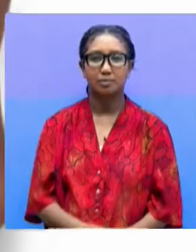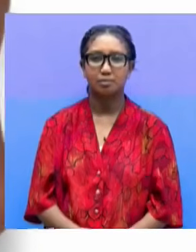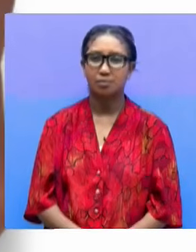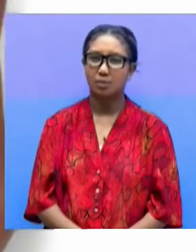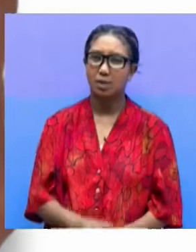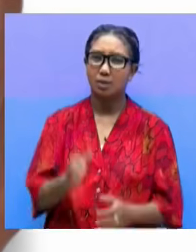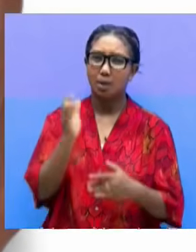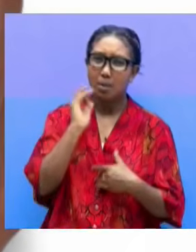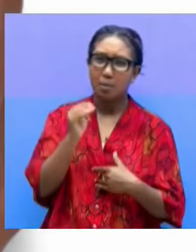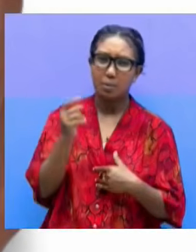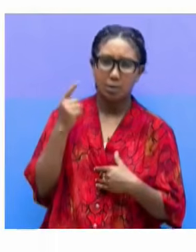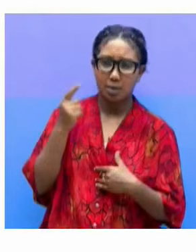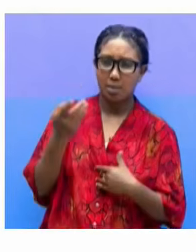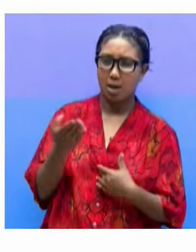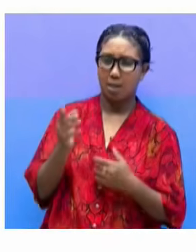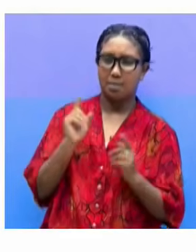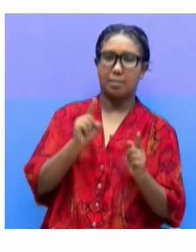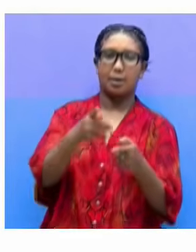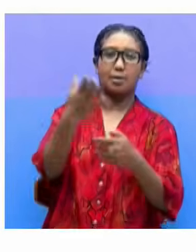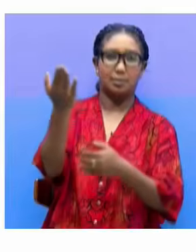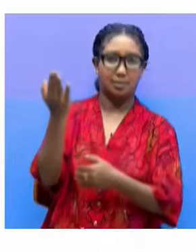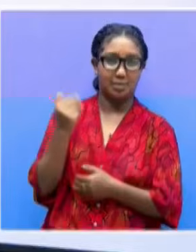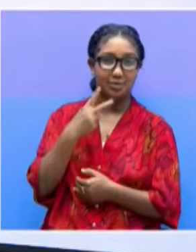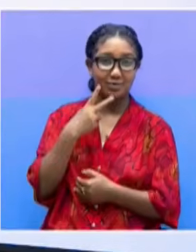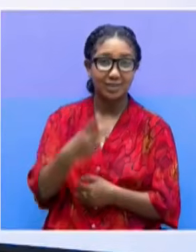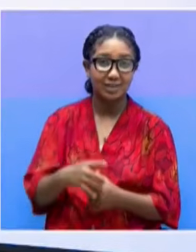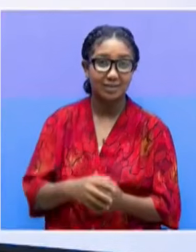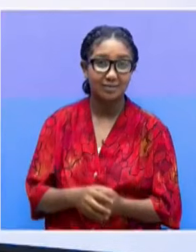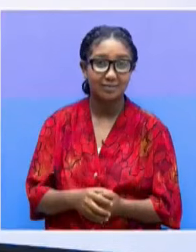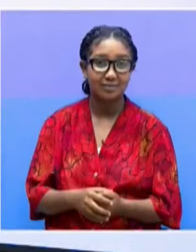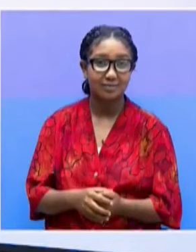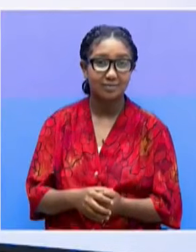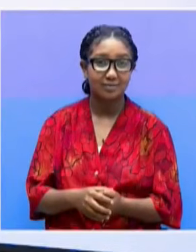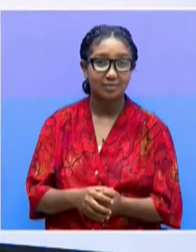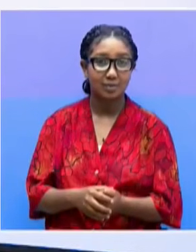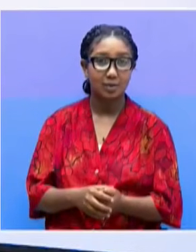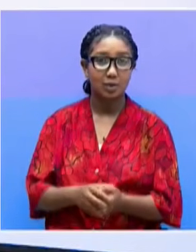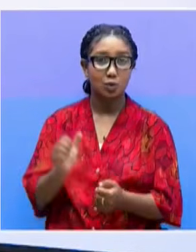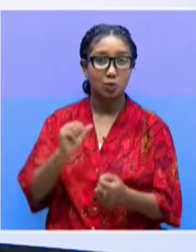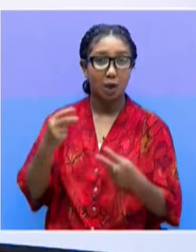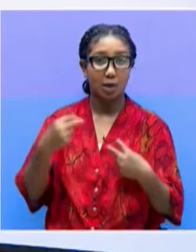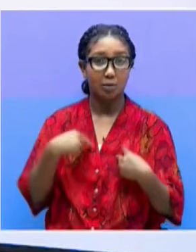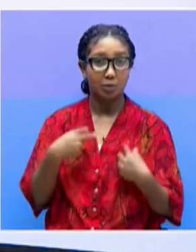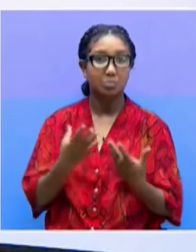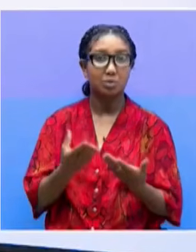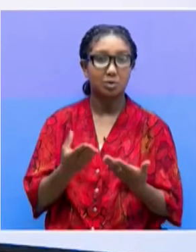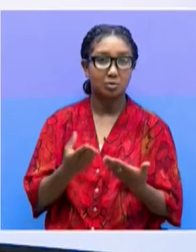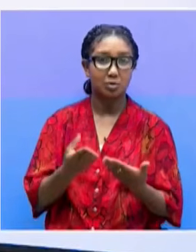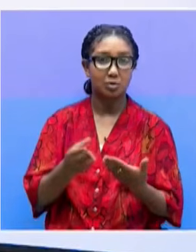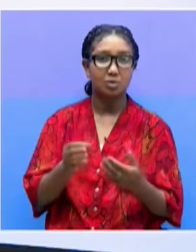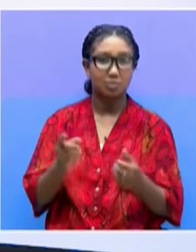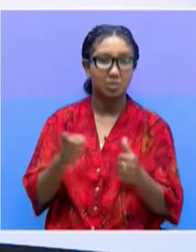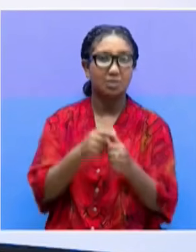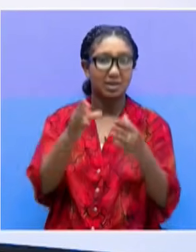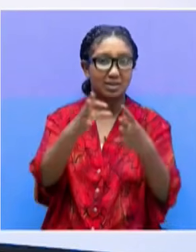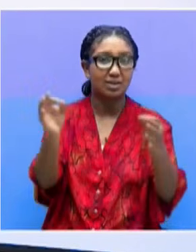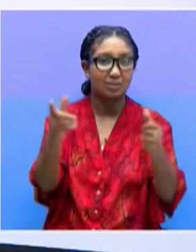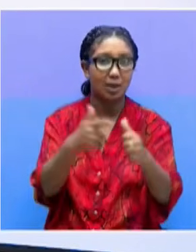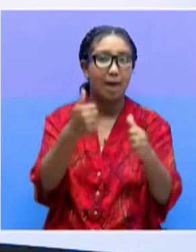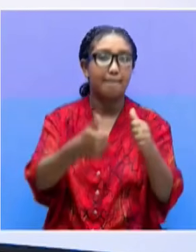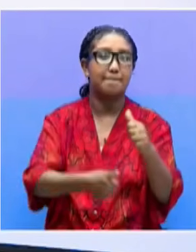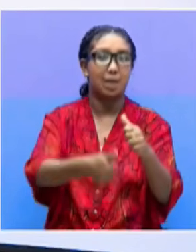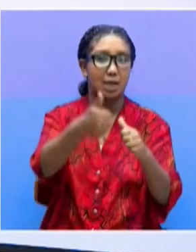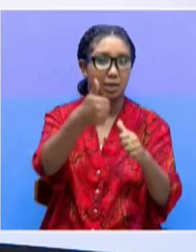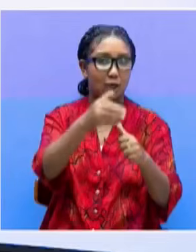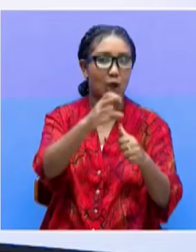Look, We would have, this time I begin my sentence with the main clause.